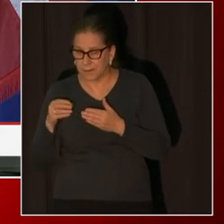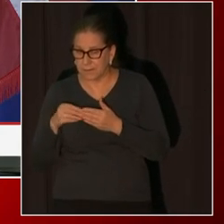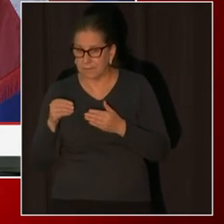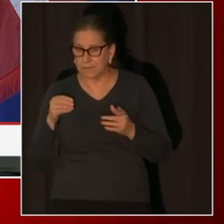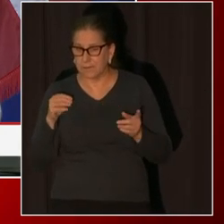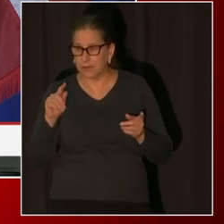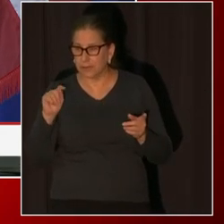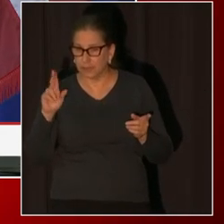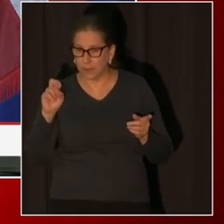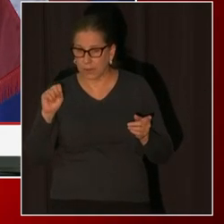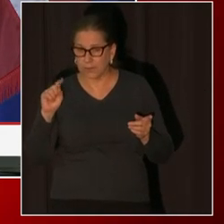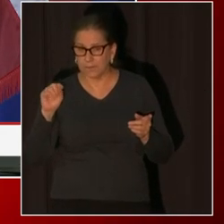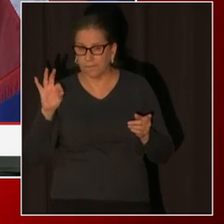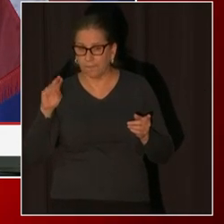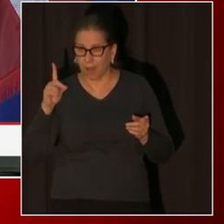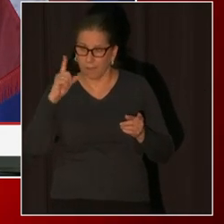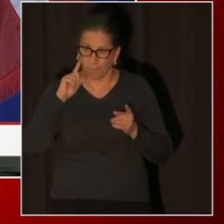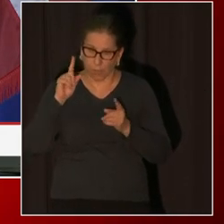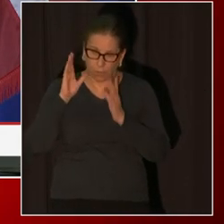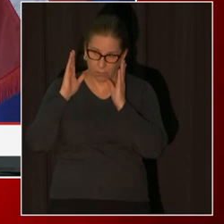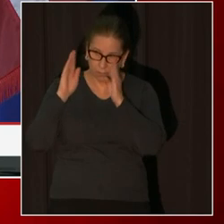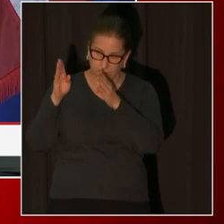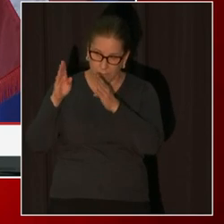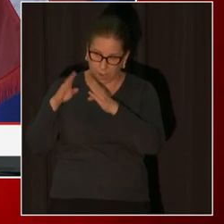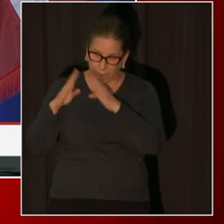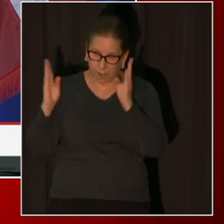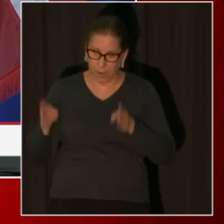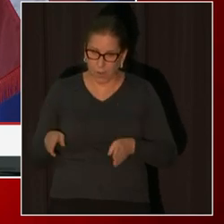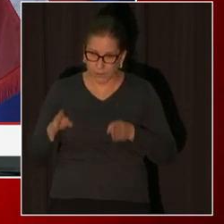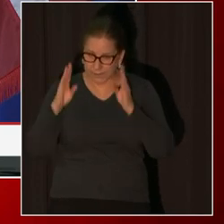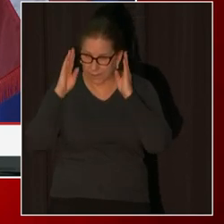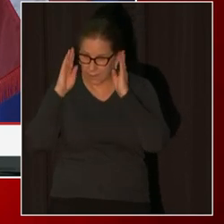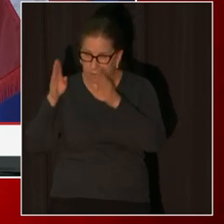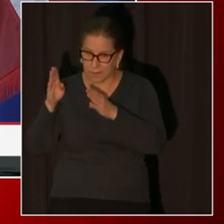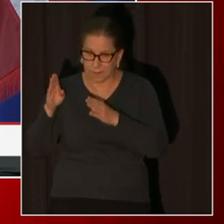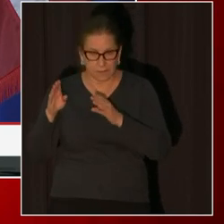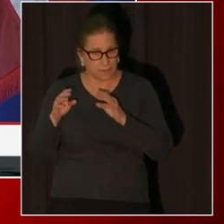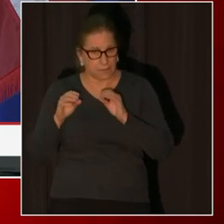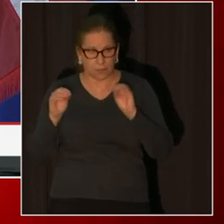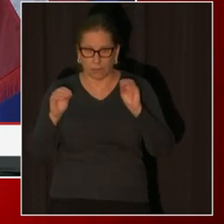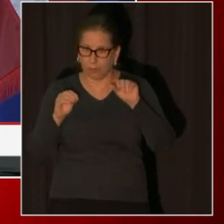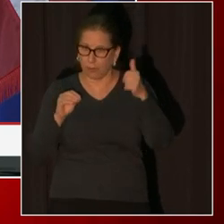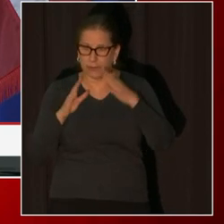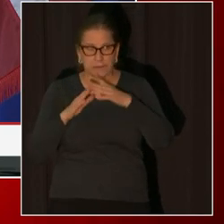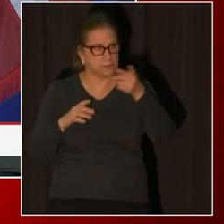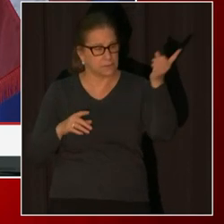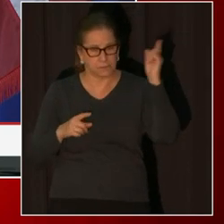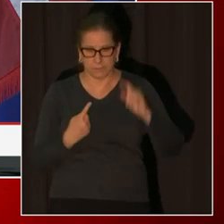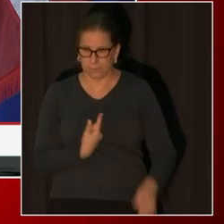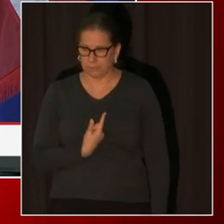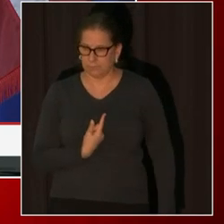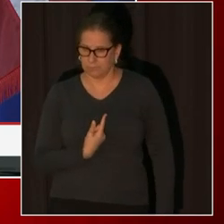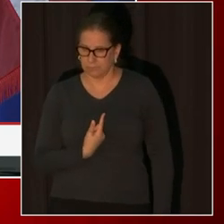think, peerless among cities across the nation, and I dare say among states.